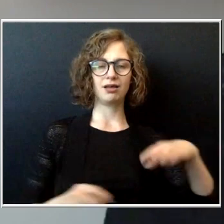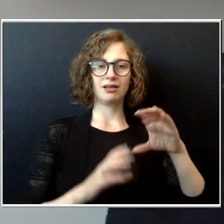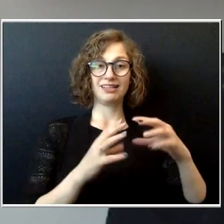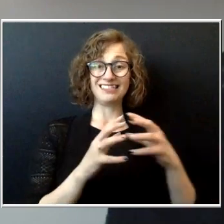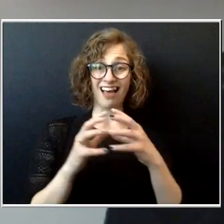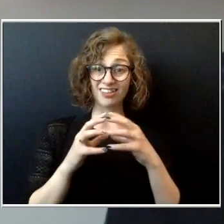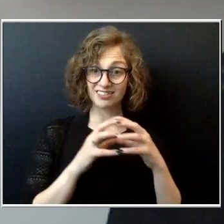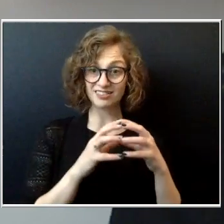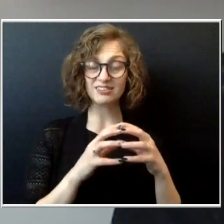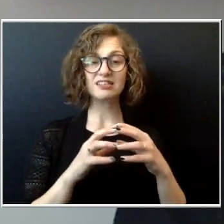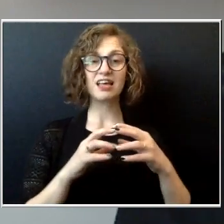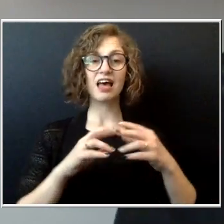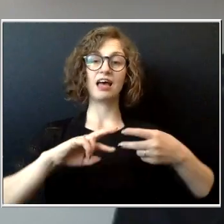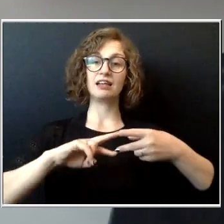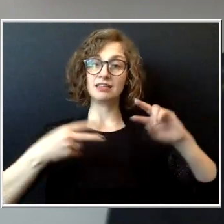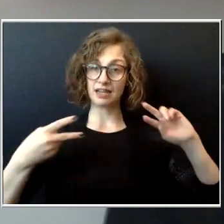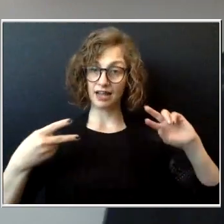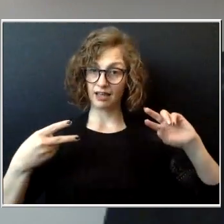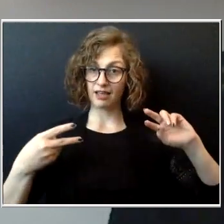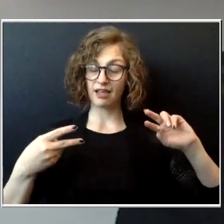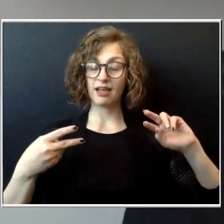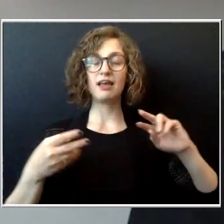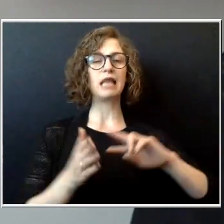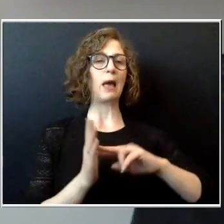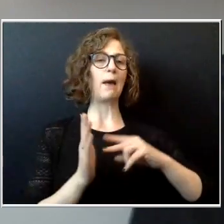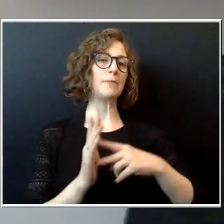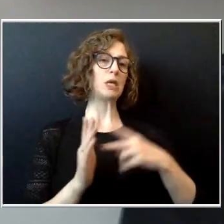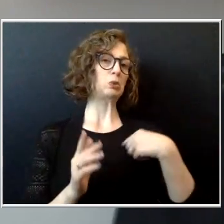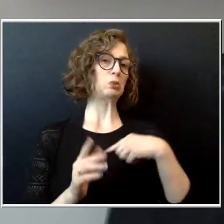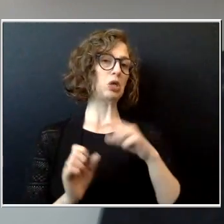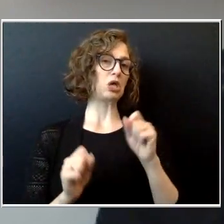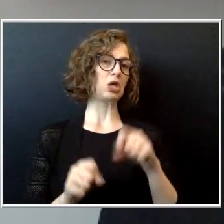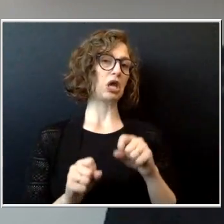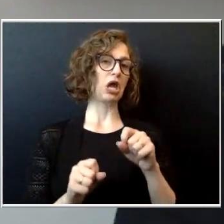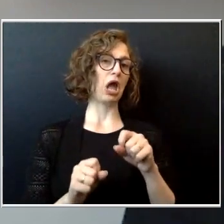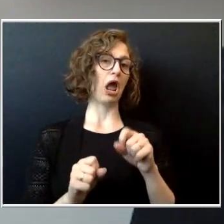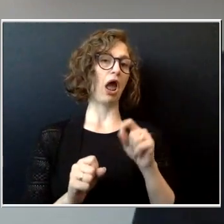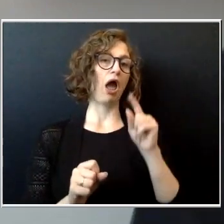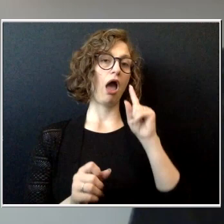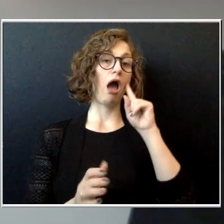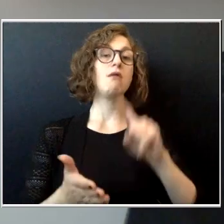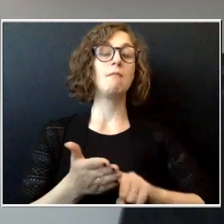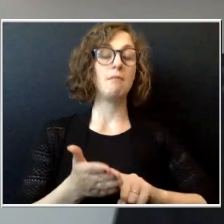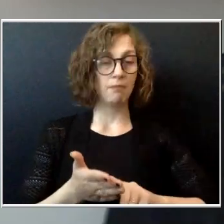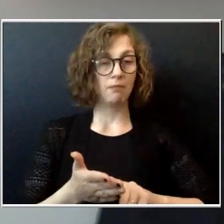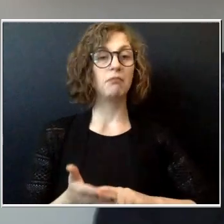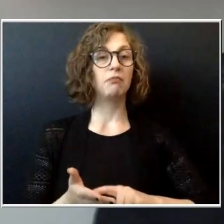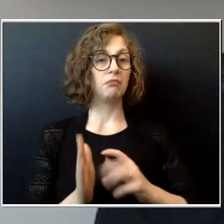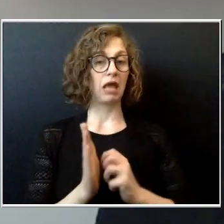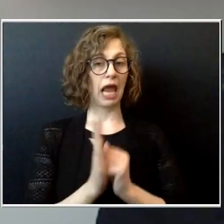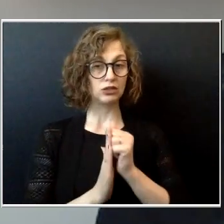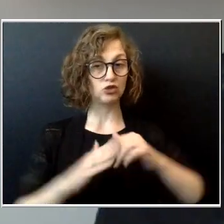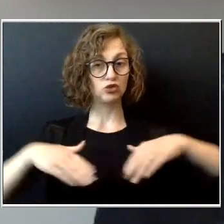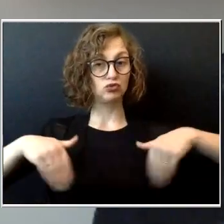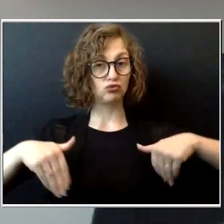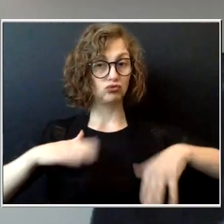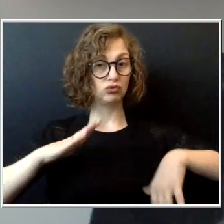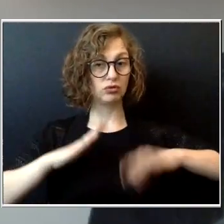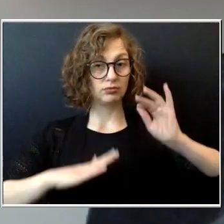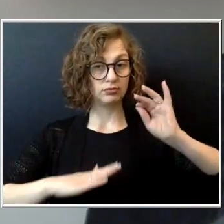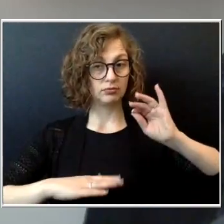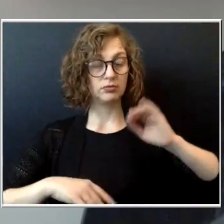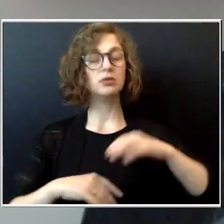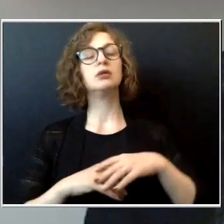to detect some indolent cancers, so some cancers that haven't been detected yet. It's also been used as far